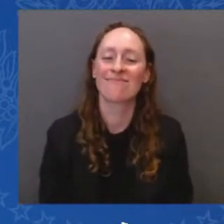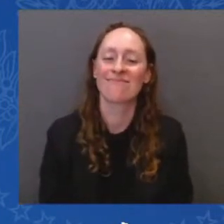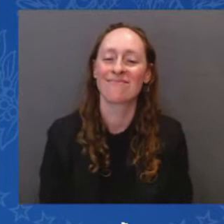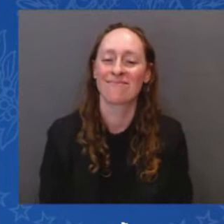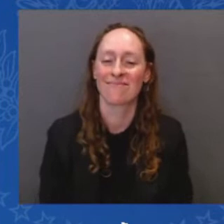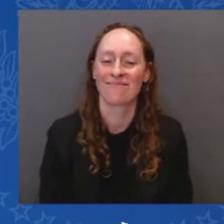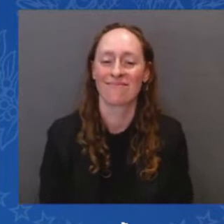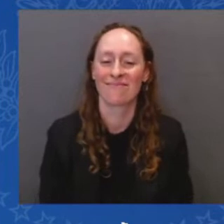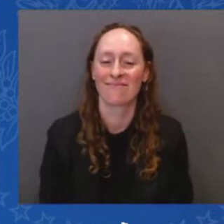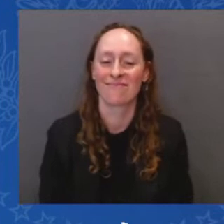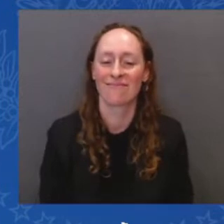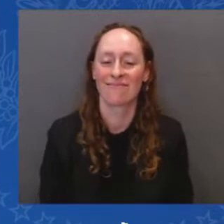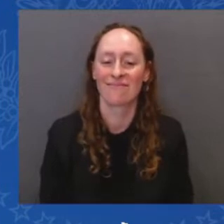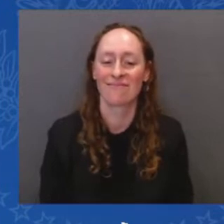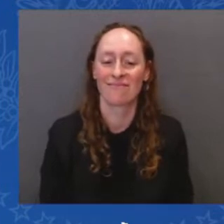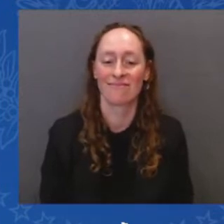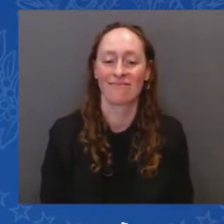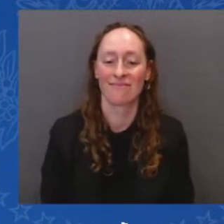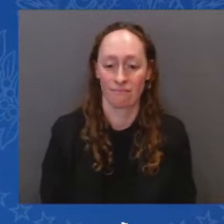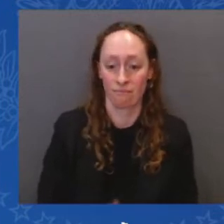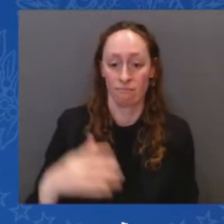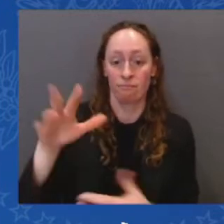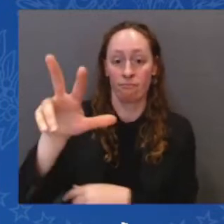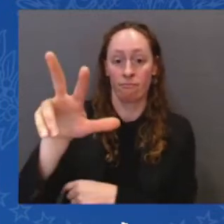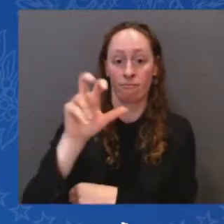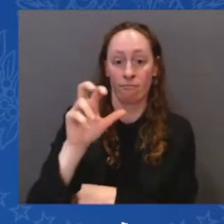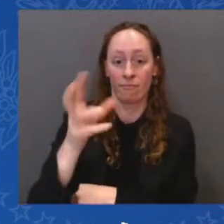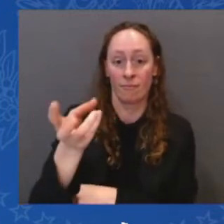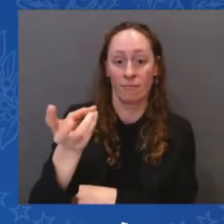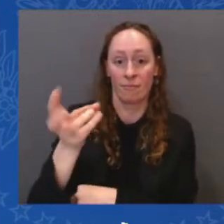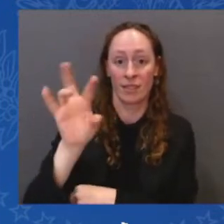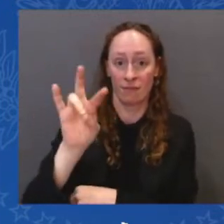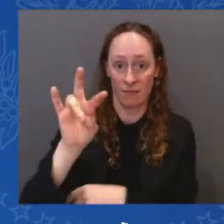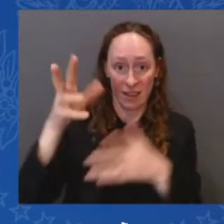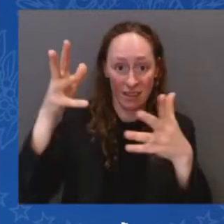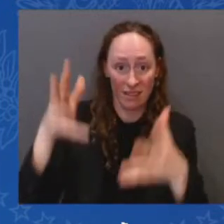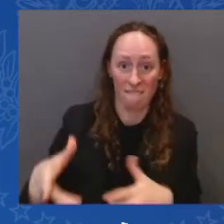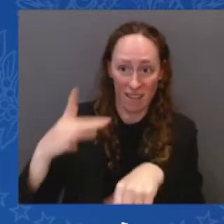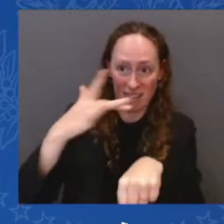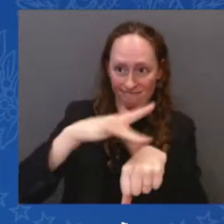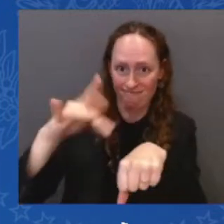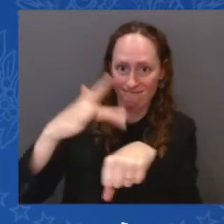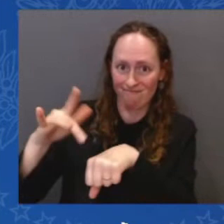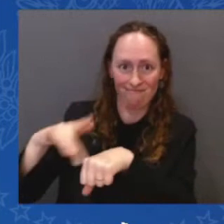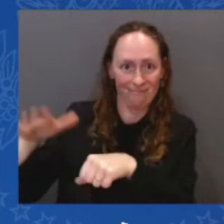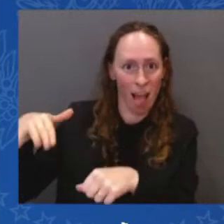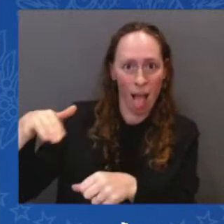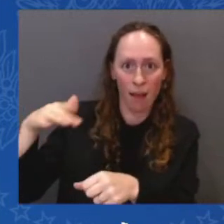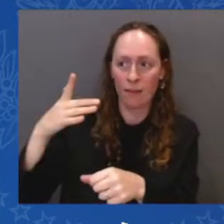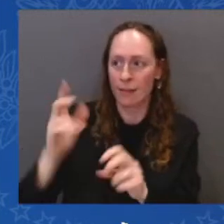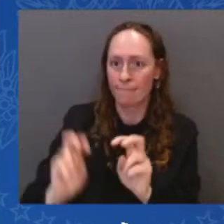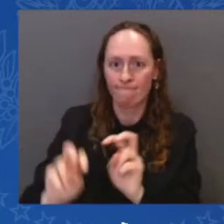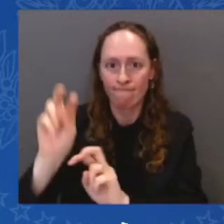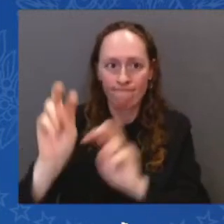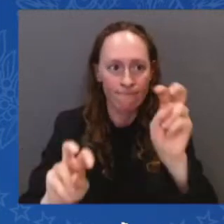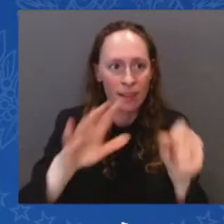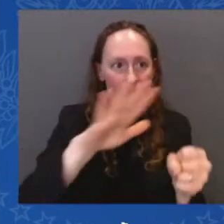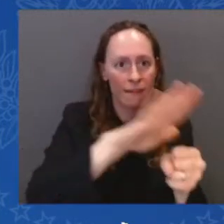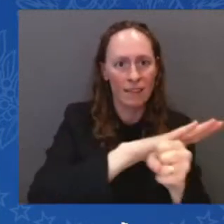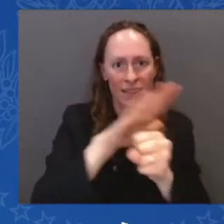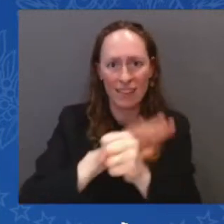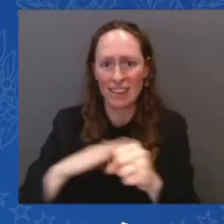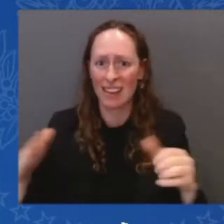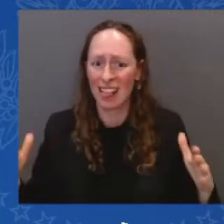with the uncertainty of a blanket hold. So I urge the Senate to swiftly confirm all of our distinguished